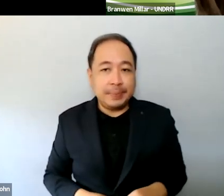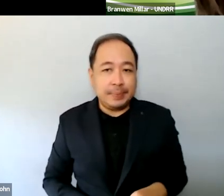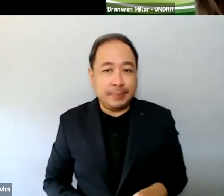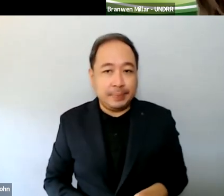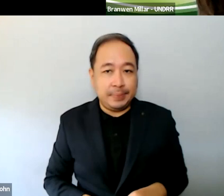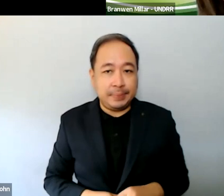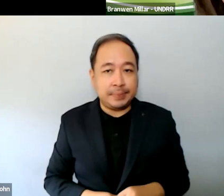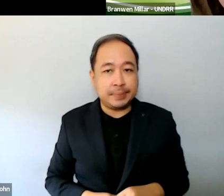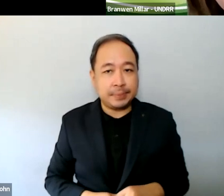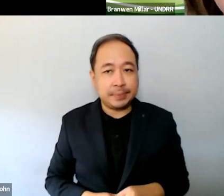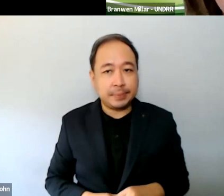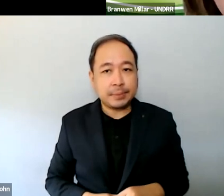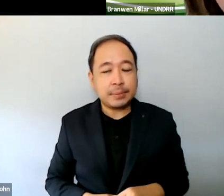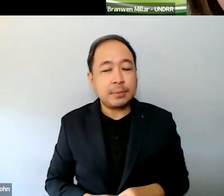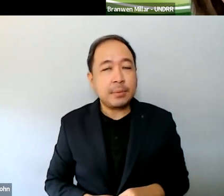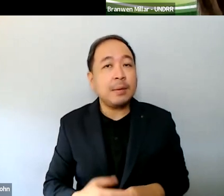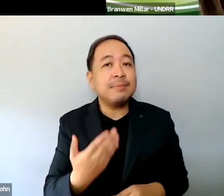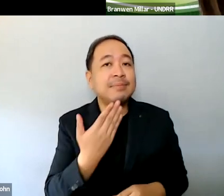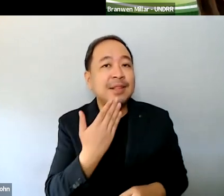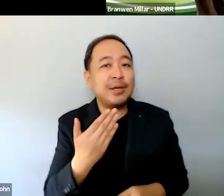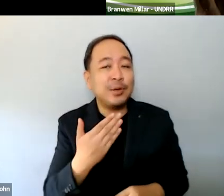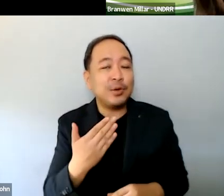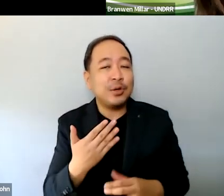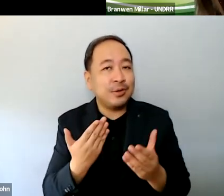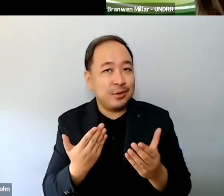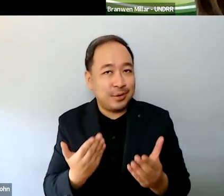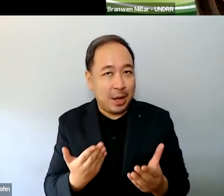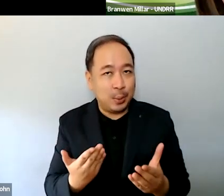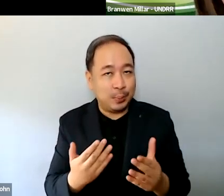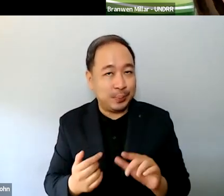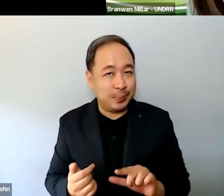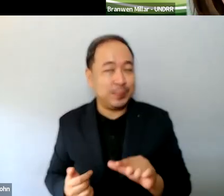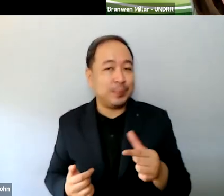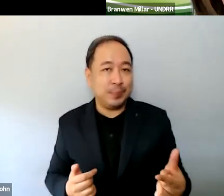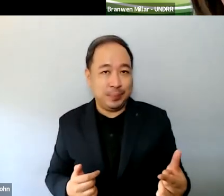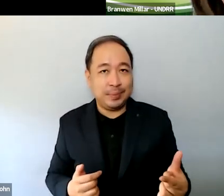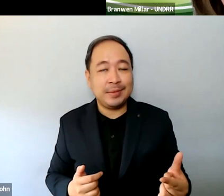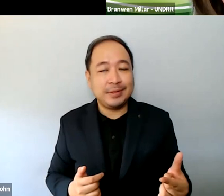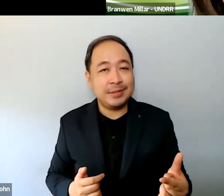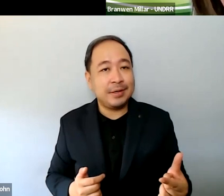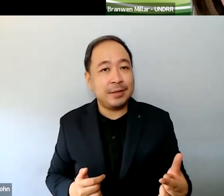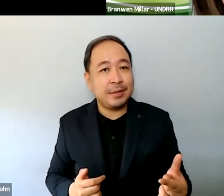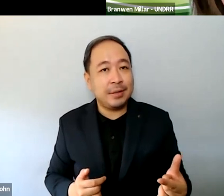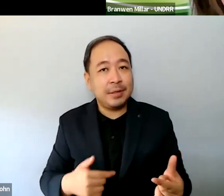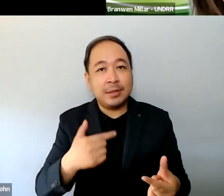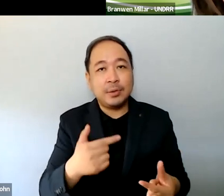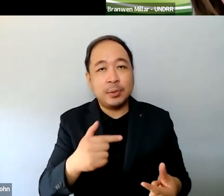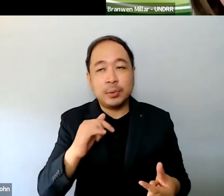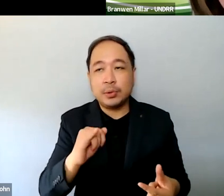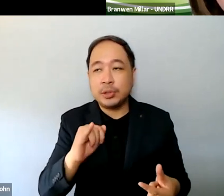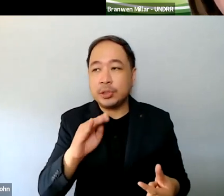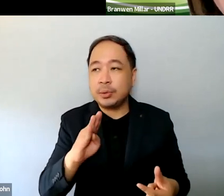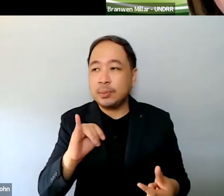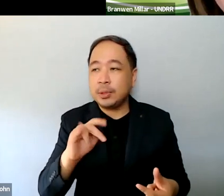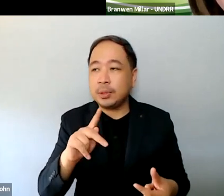for sharing those thoughts. I would like to now hand the floor to Jivika Shiv, who will speak on behalf of